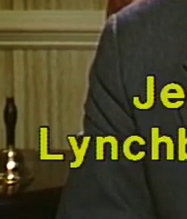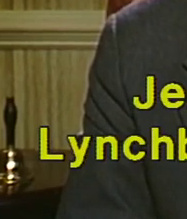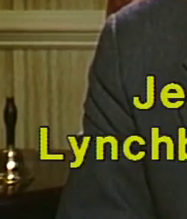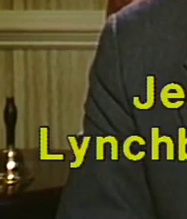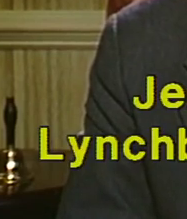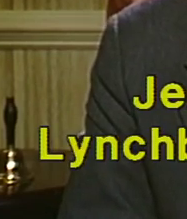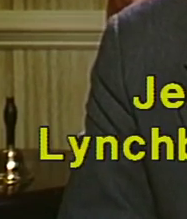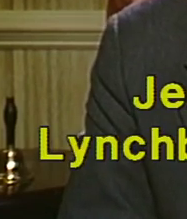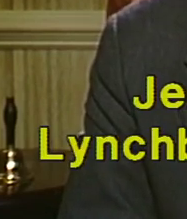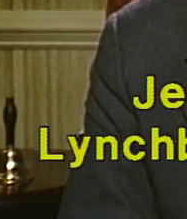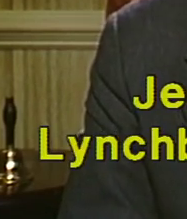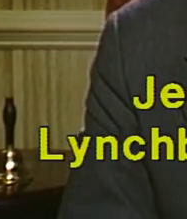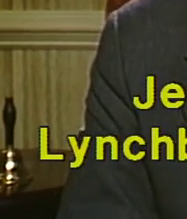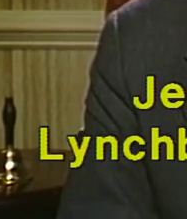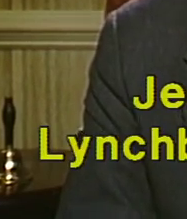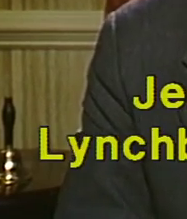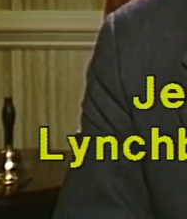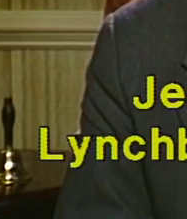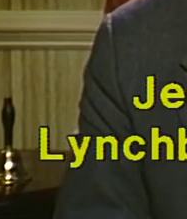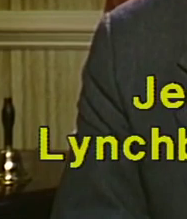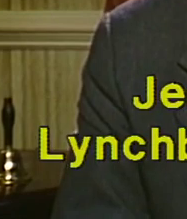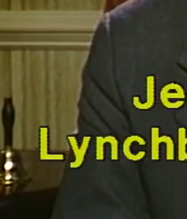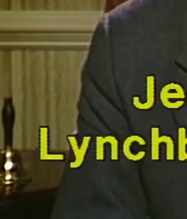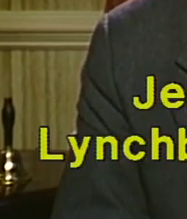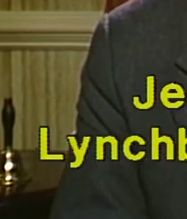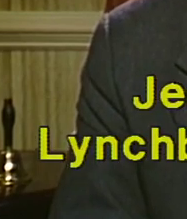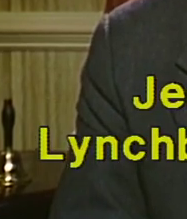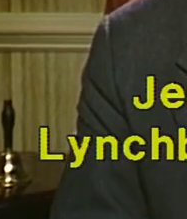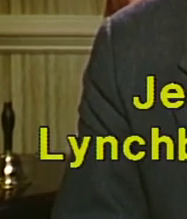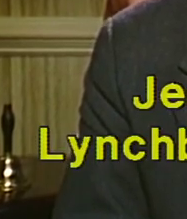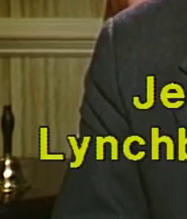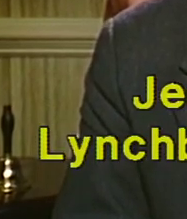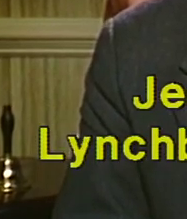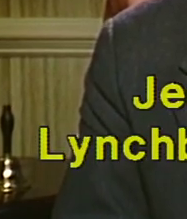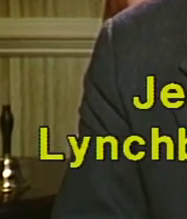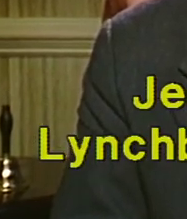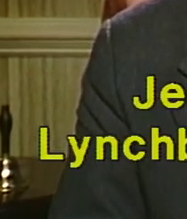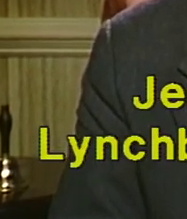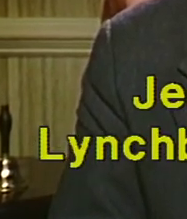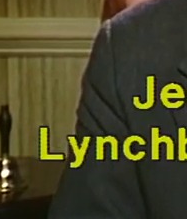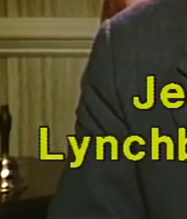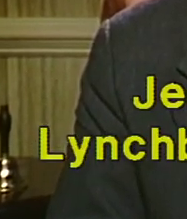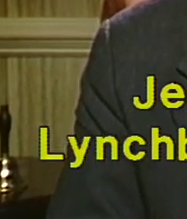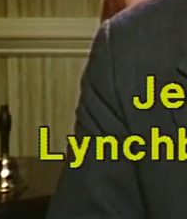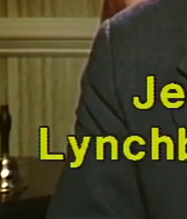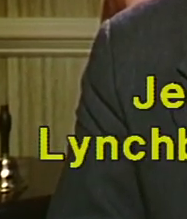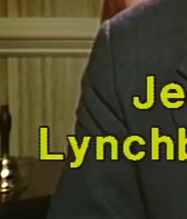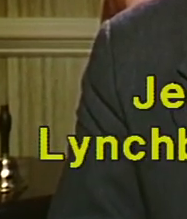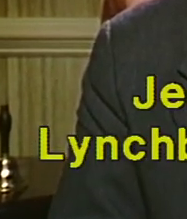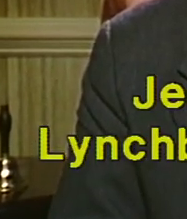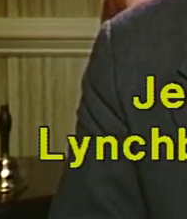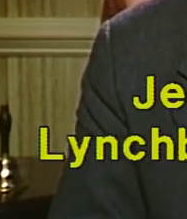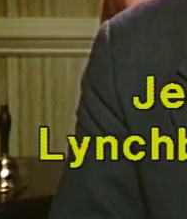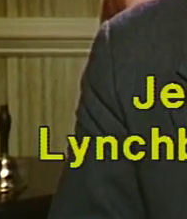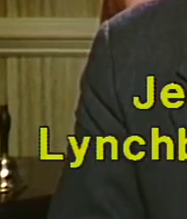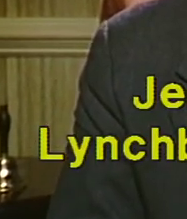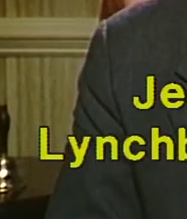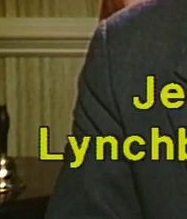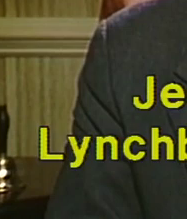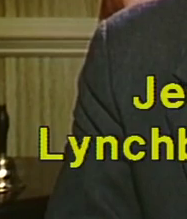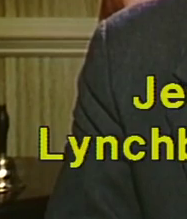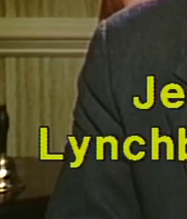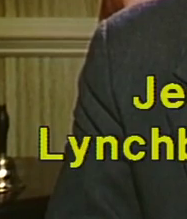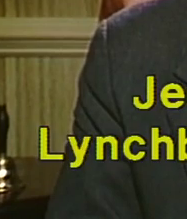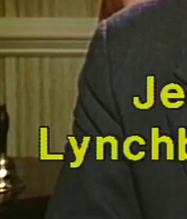It will help you live the life you've received. And by the way, if you need counseling, need somebody to talk with you, pray with you,